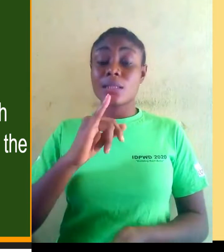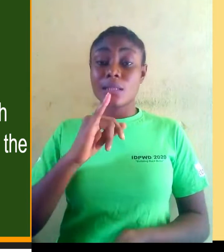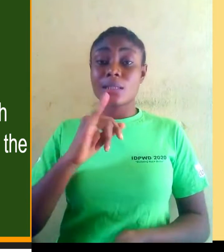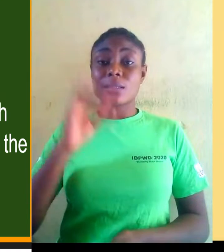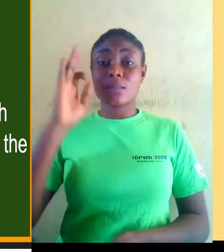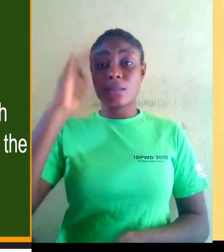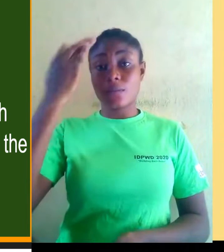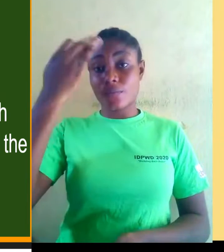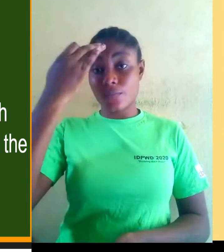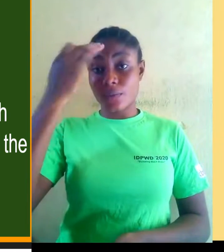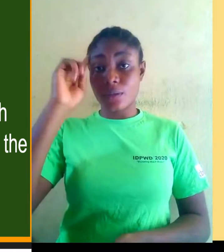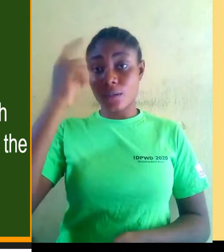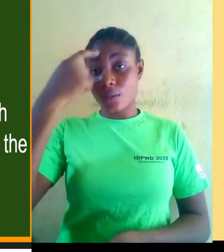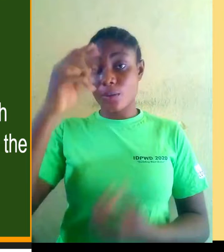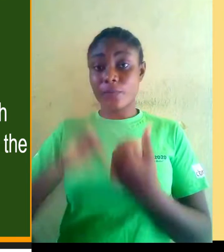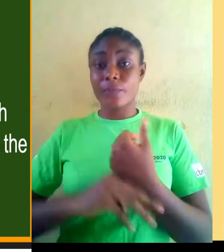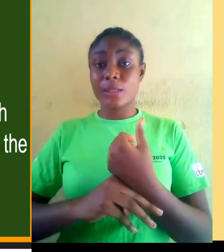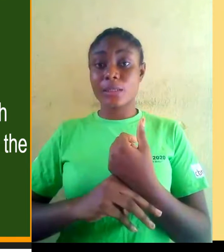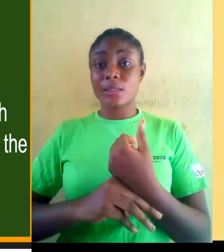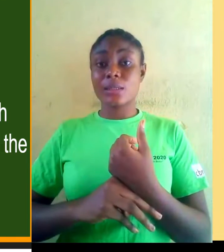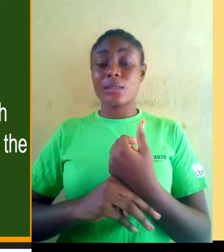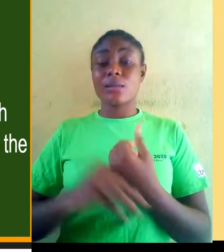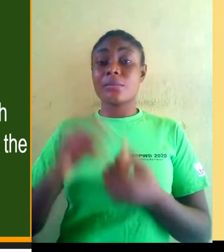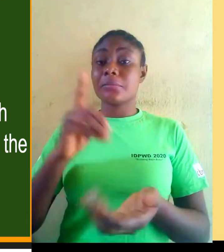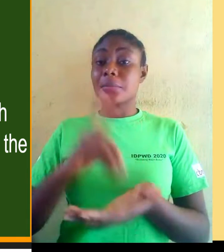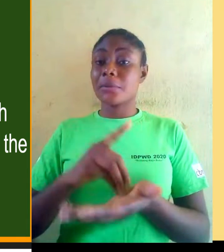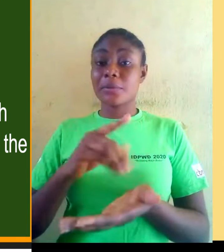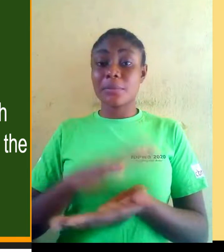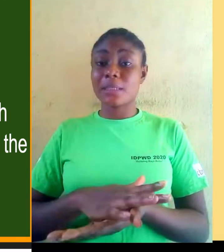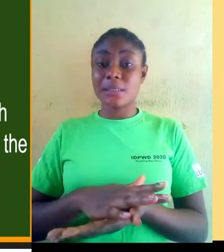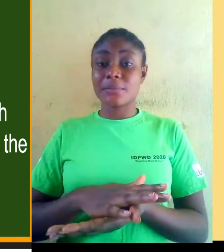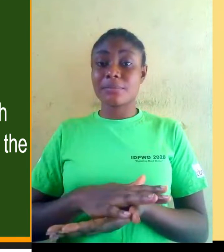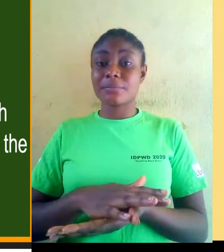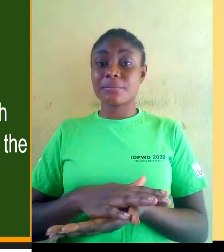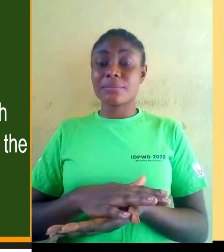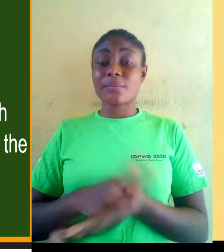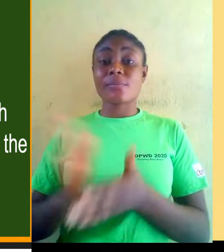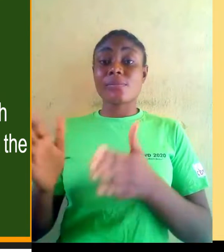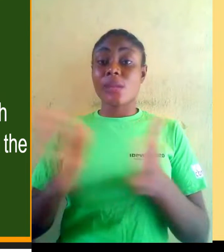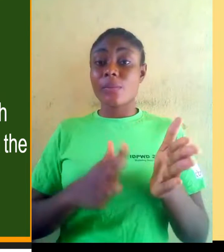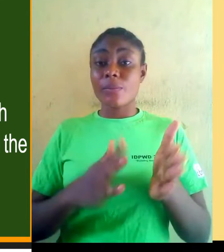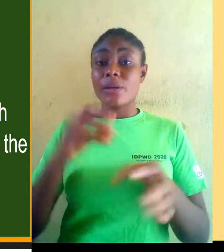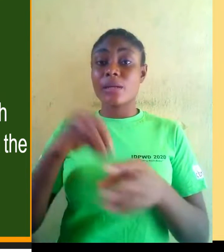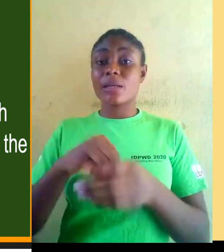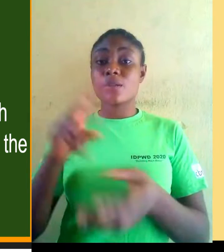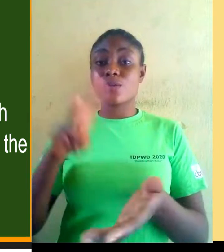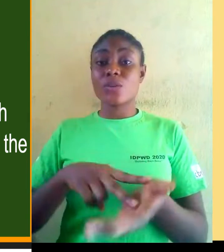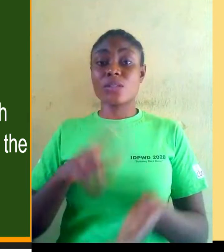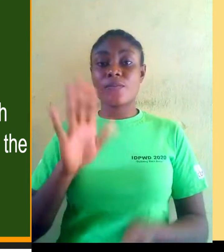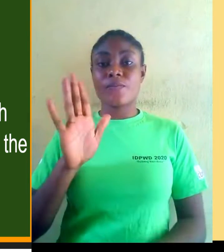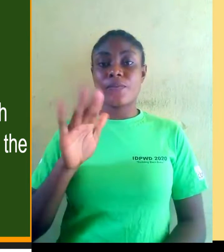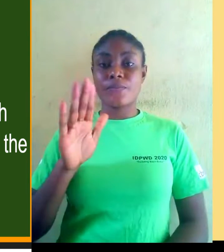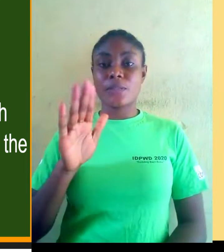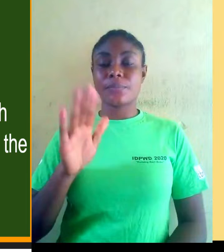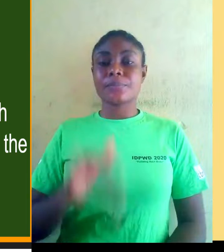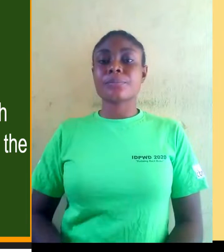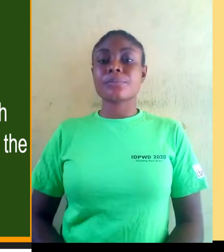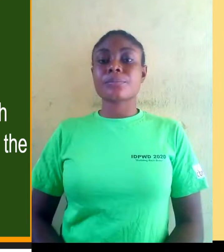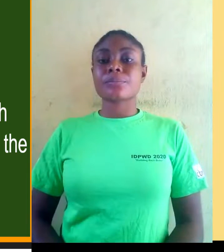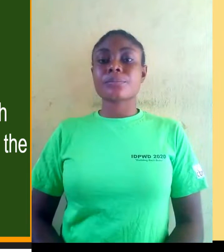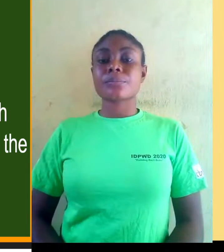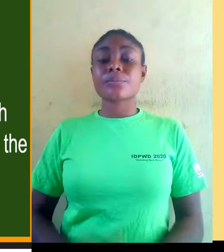Education's document, prepared in 2015. positive re-attitudinization